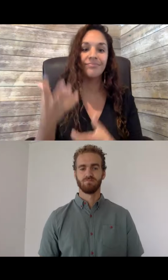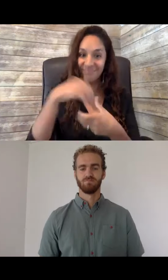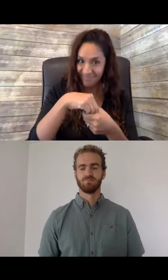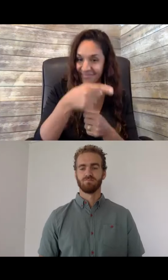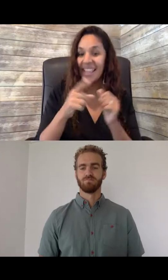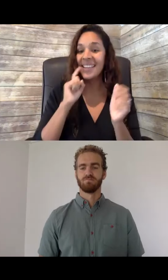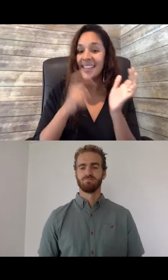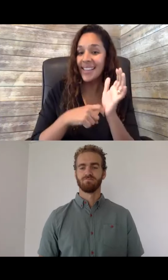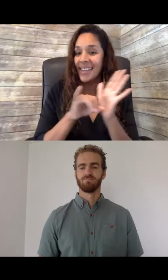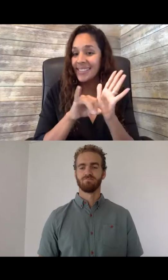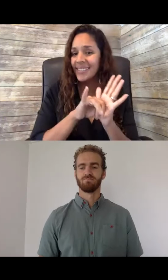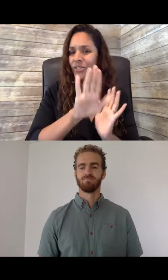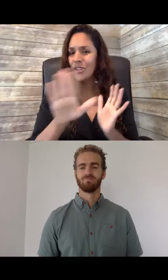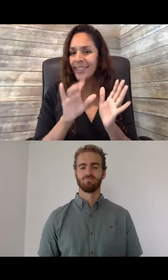can,